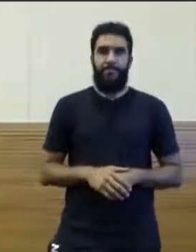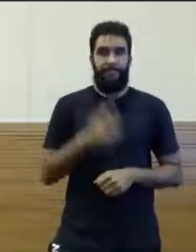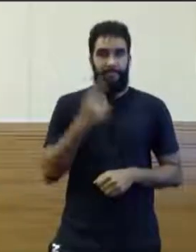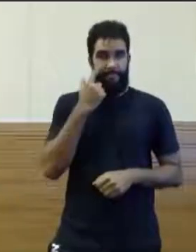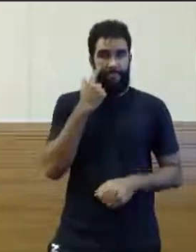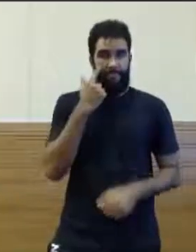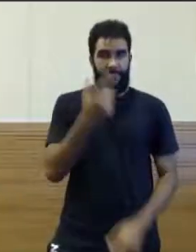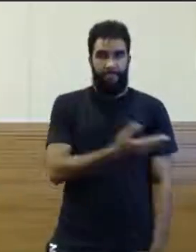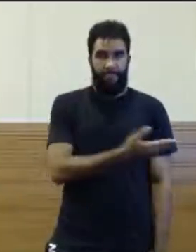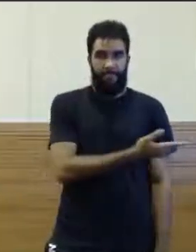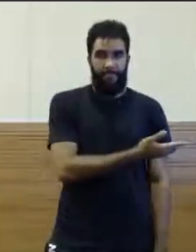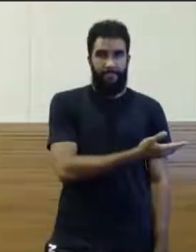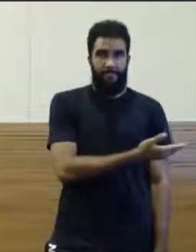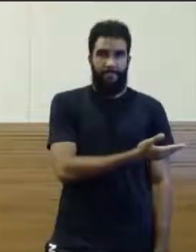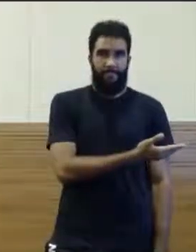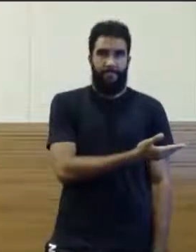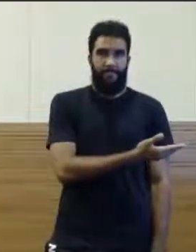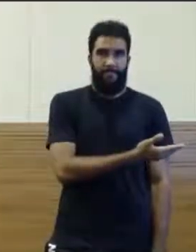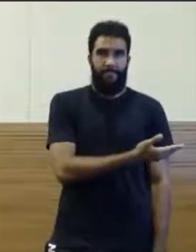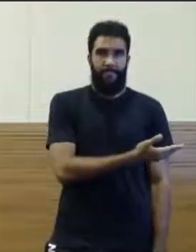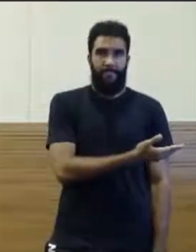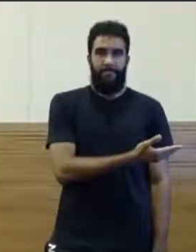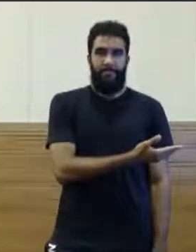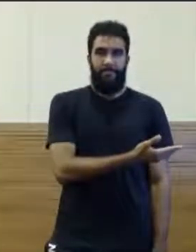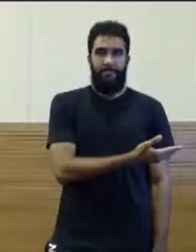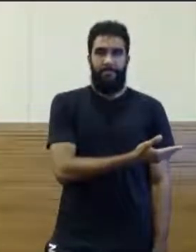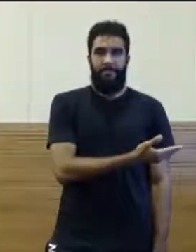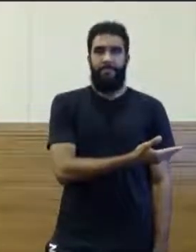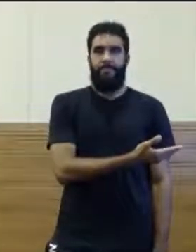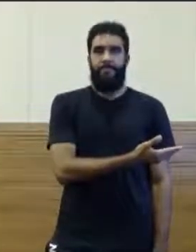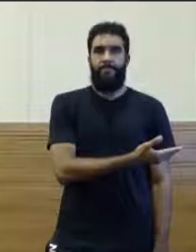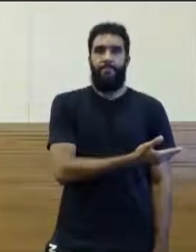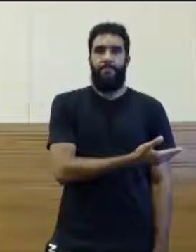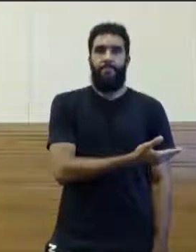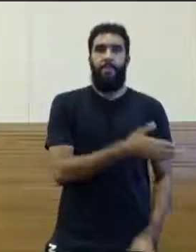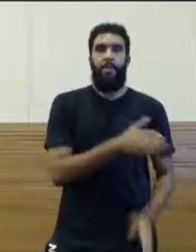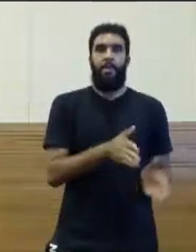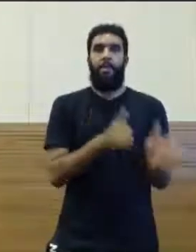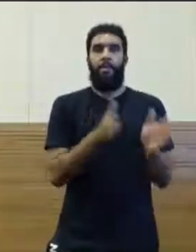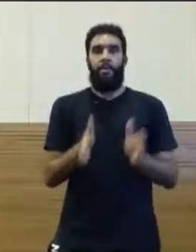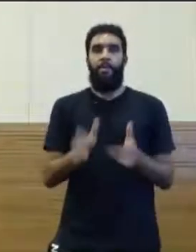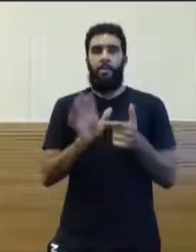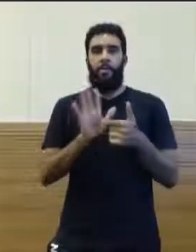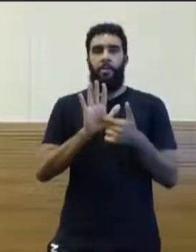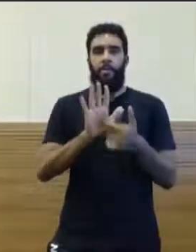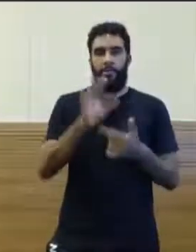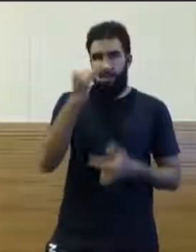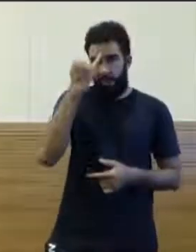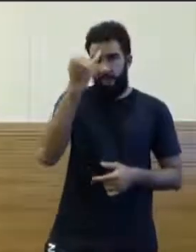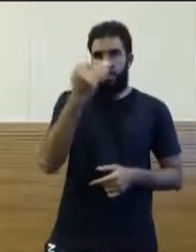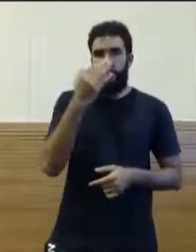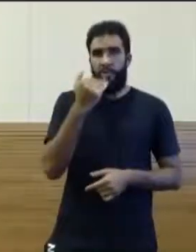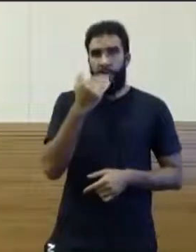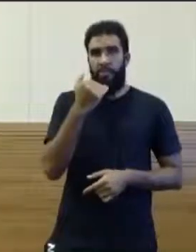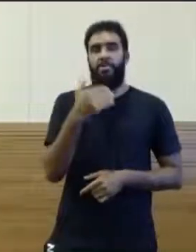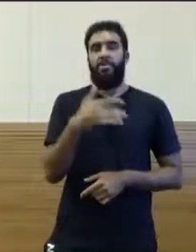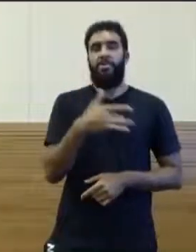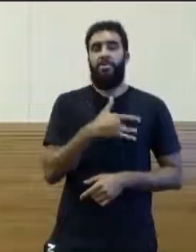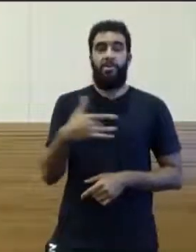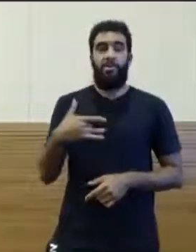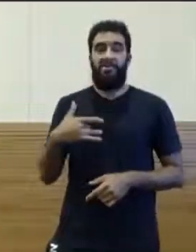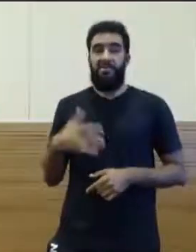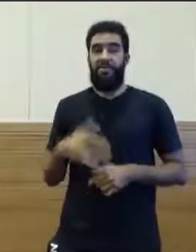is the publication. Like you can see, it is in the stage that shows the idea